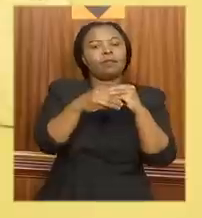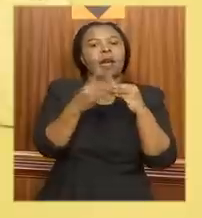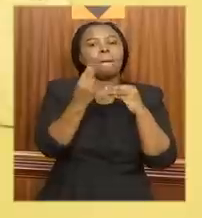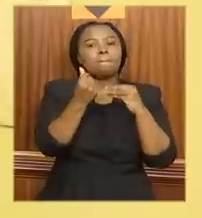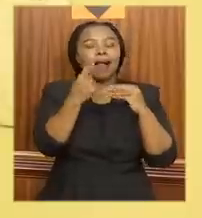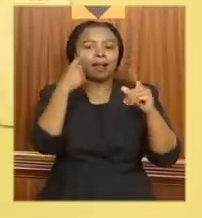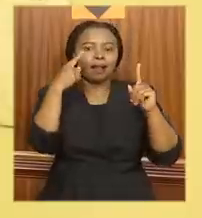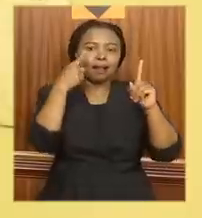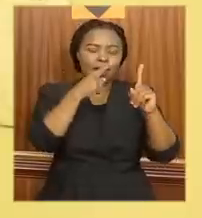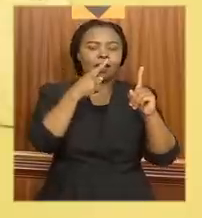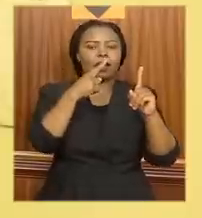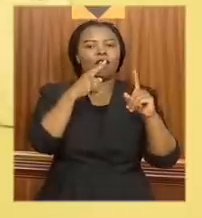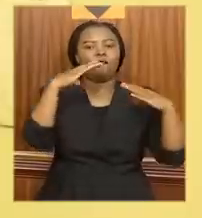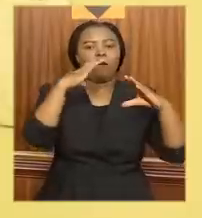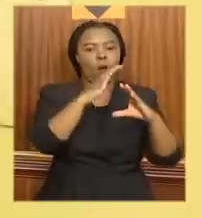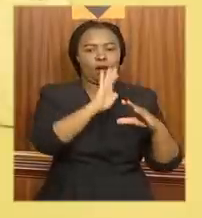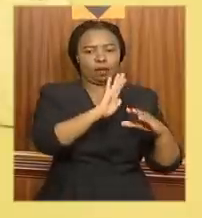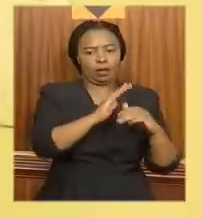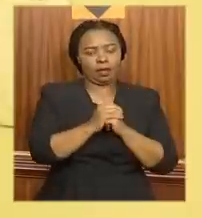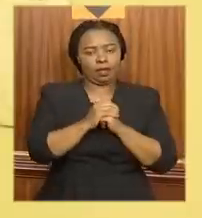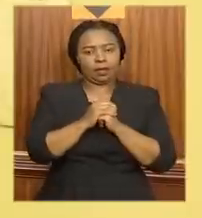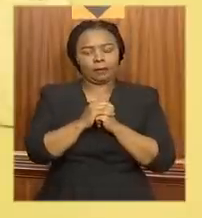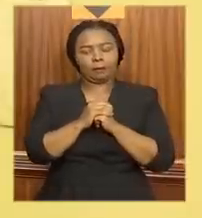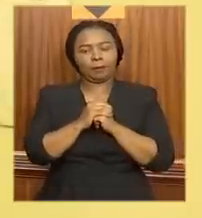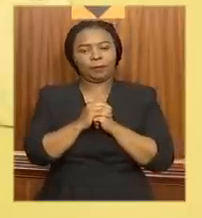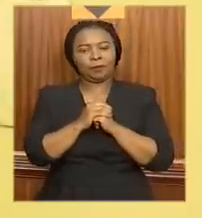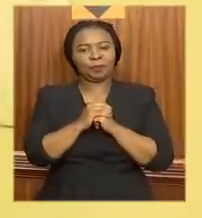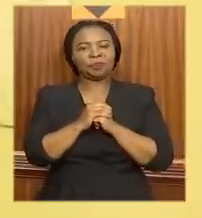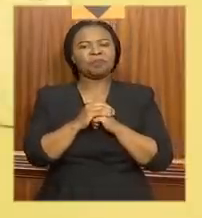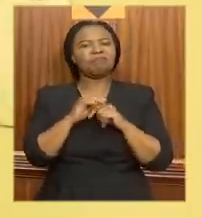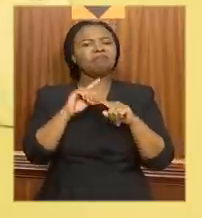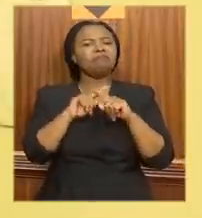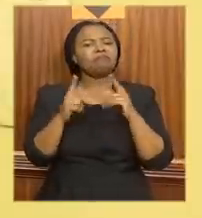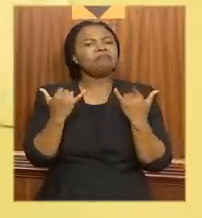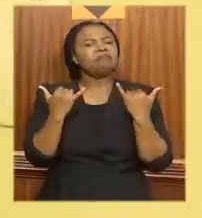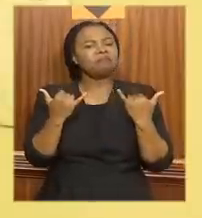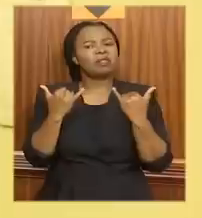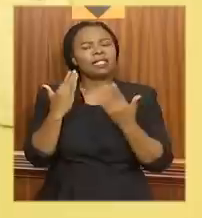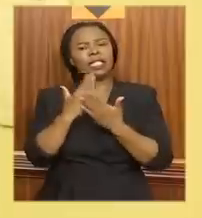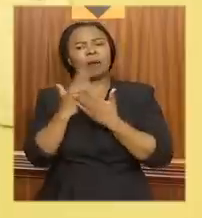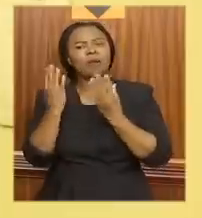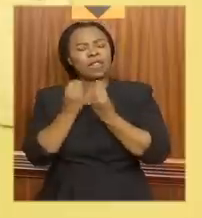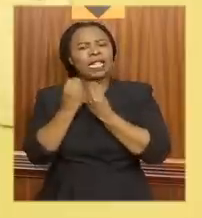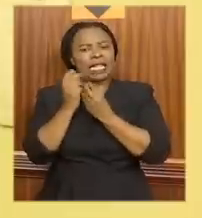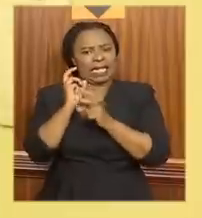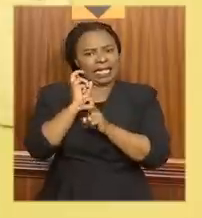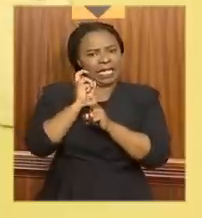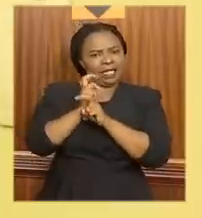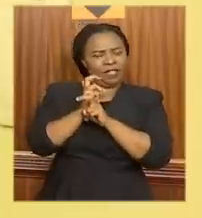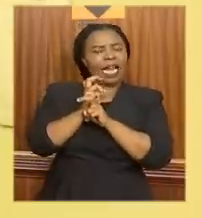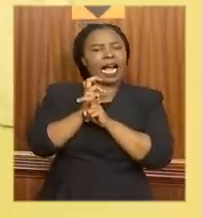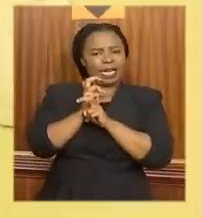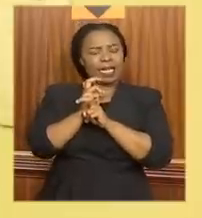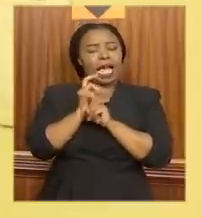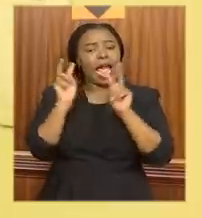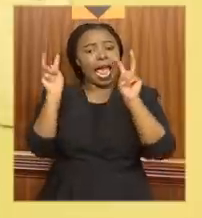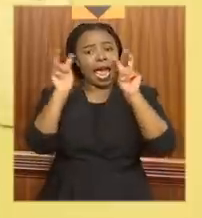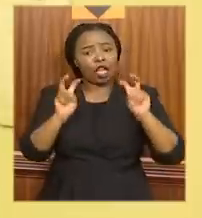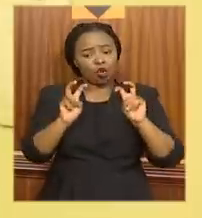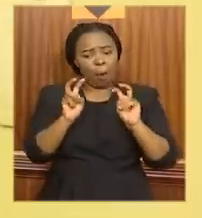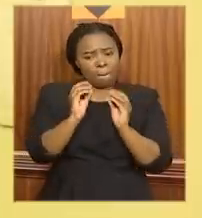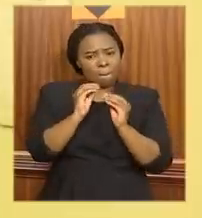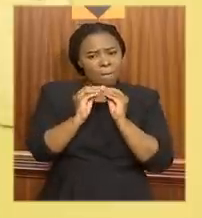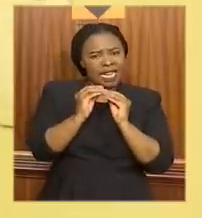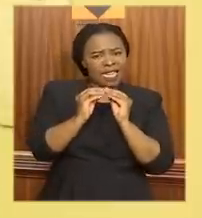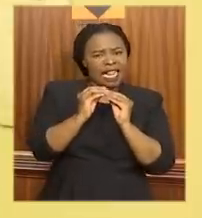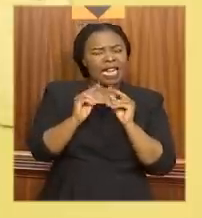We're cutting red tape that has made it difficult for Eskom to buy maintenance spares